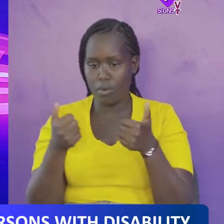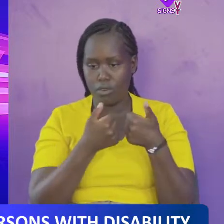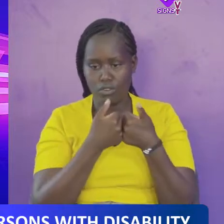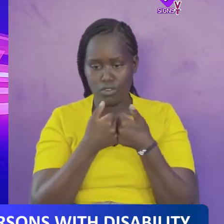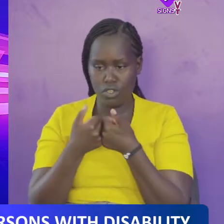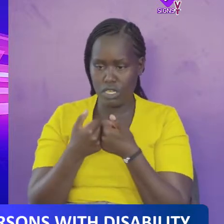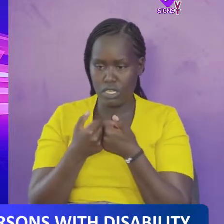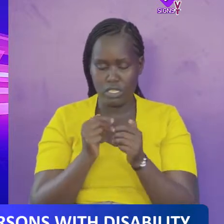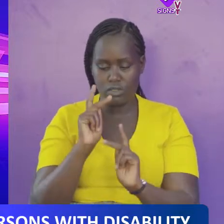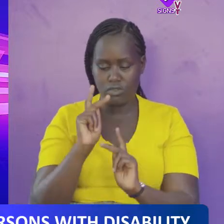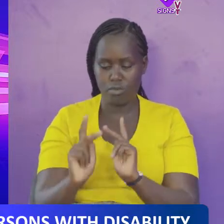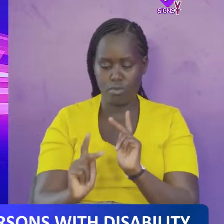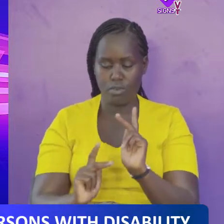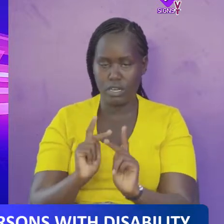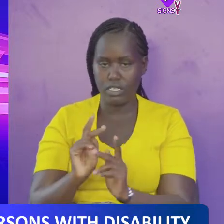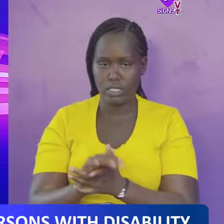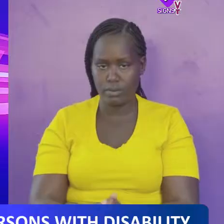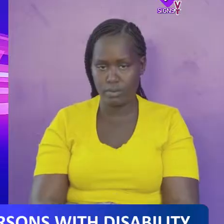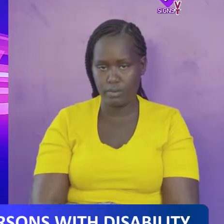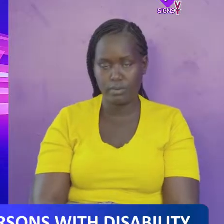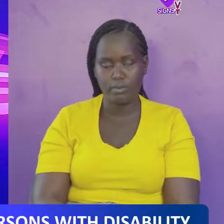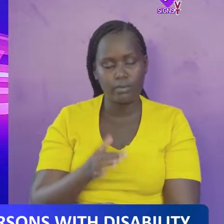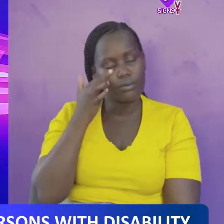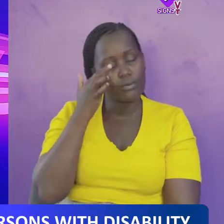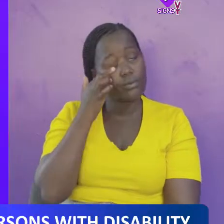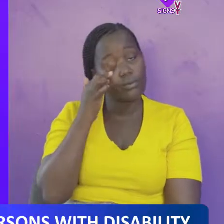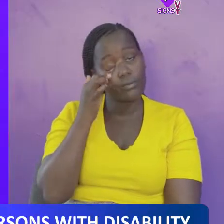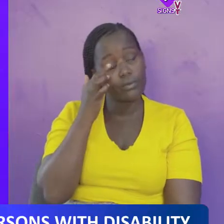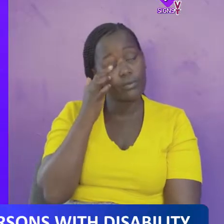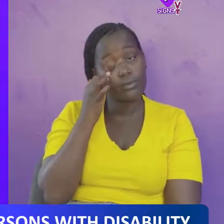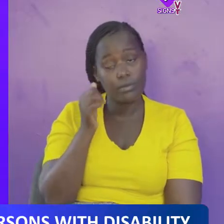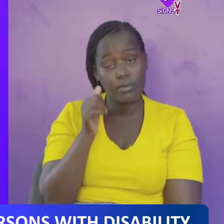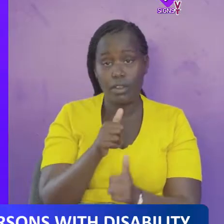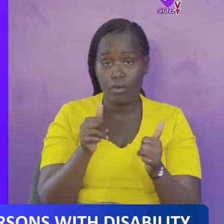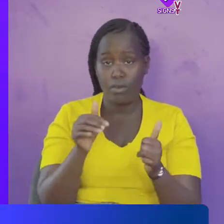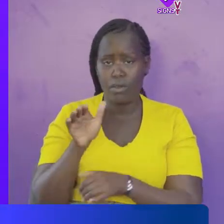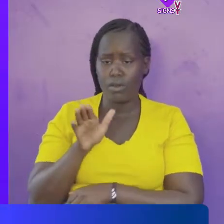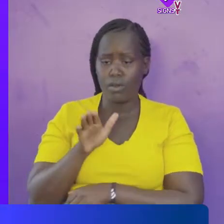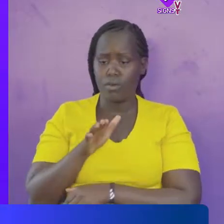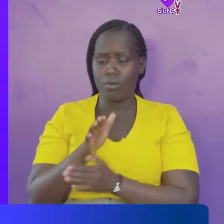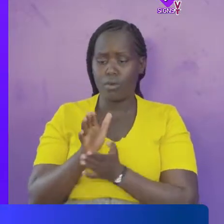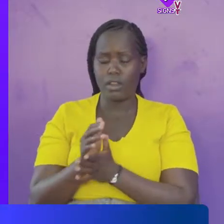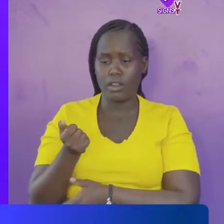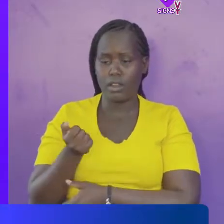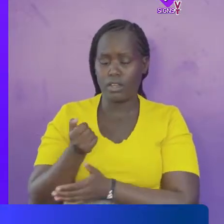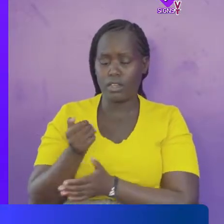you progress? Well, women and girls with disabilities